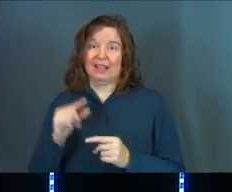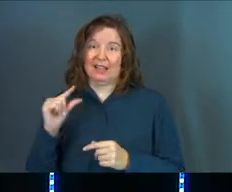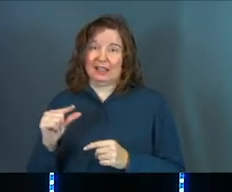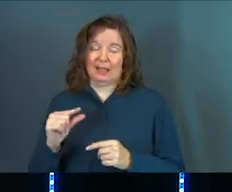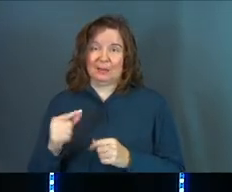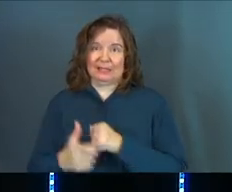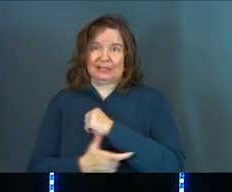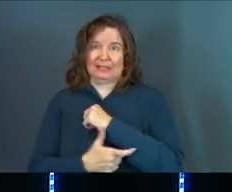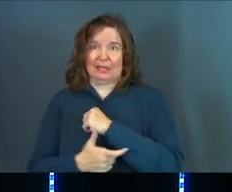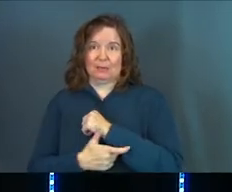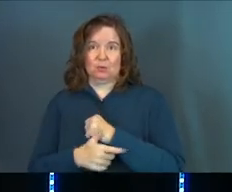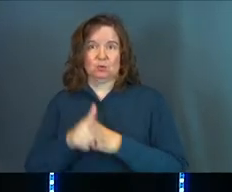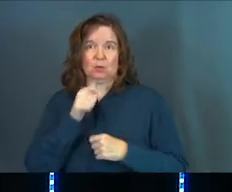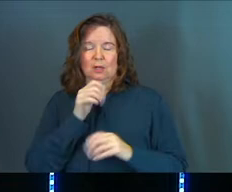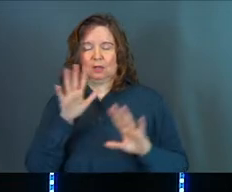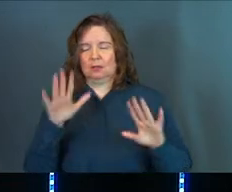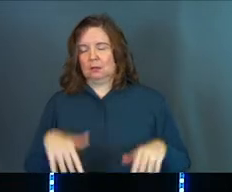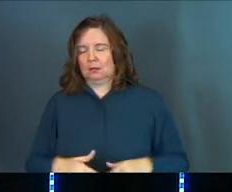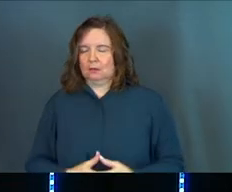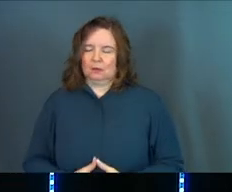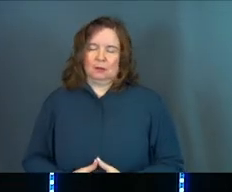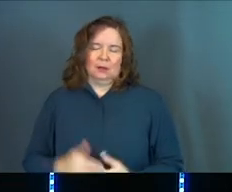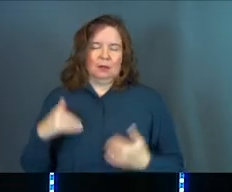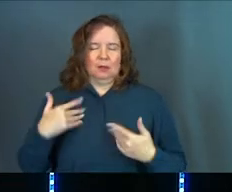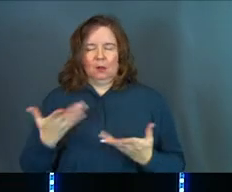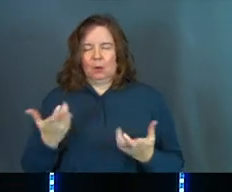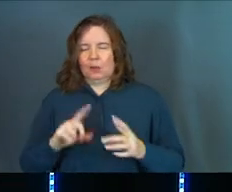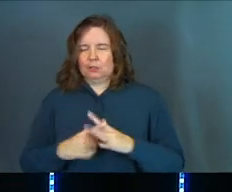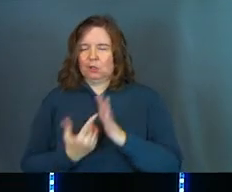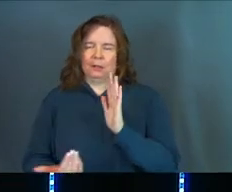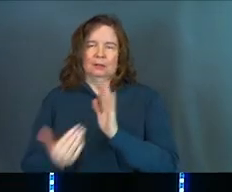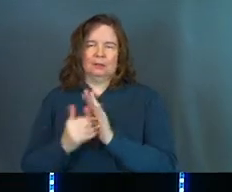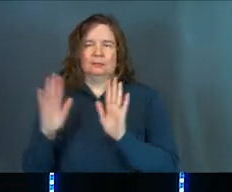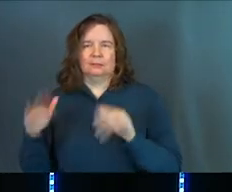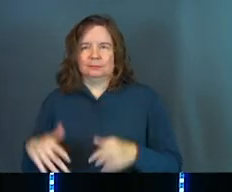little bit tempting to just not really put the work in to restart for real.